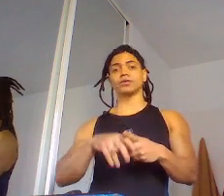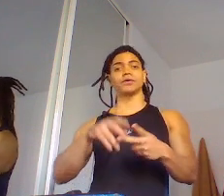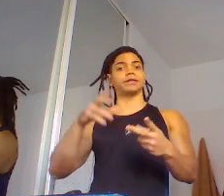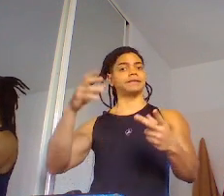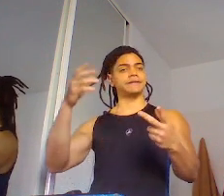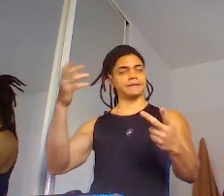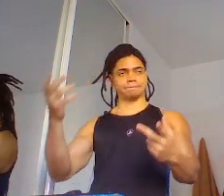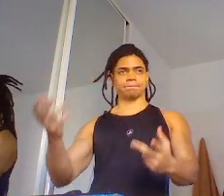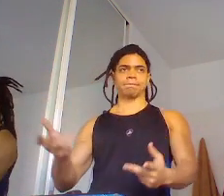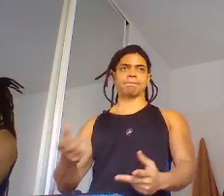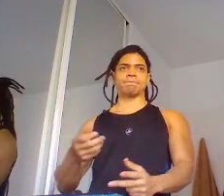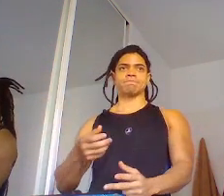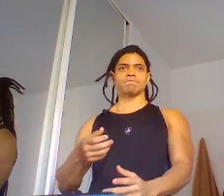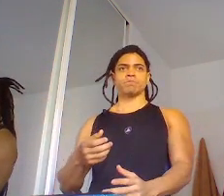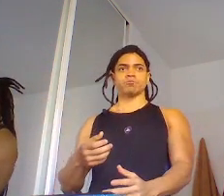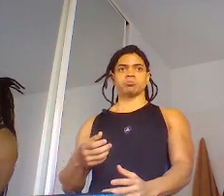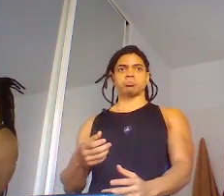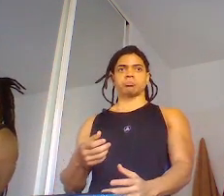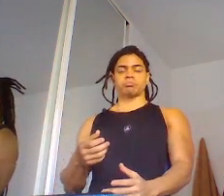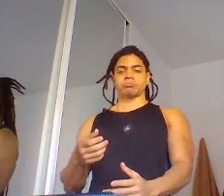The other is